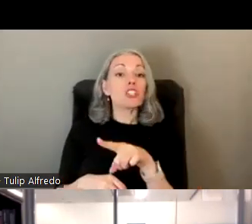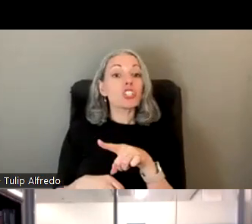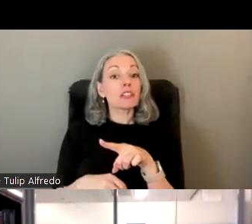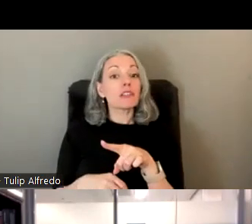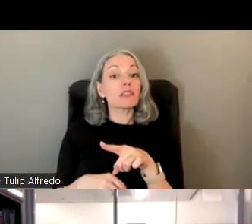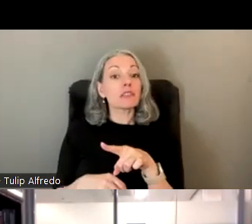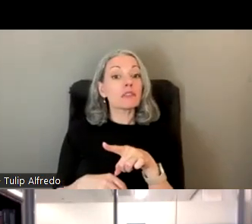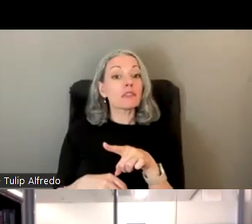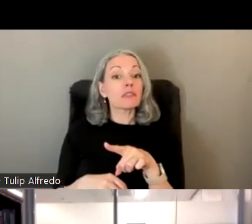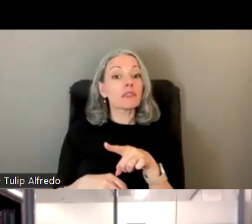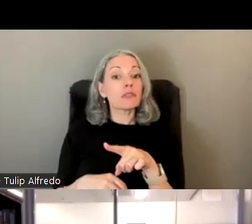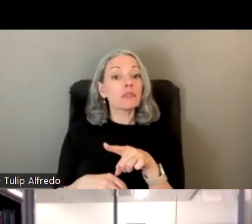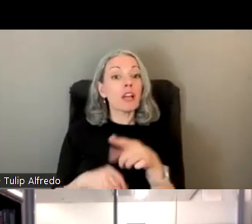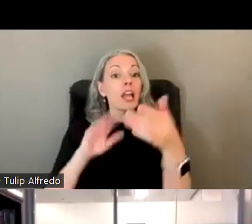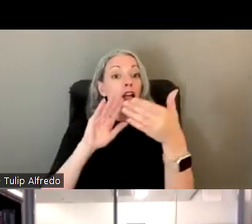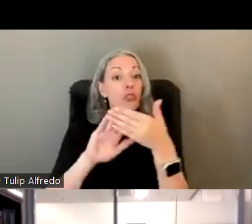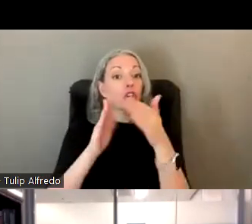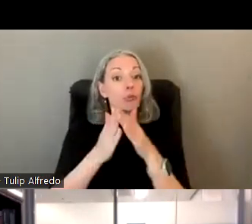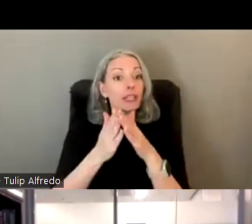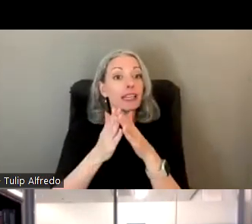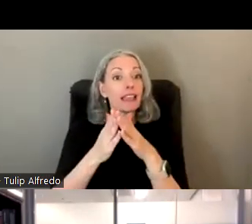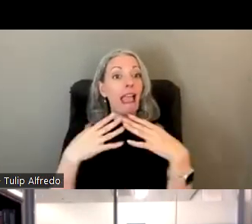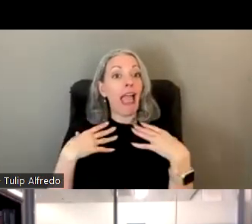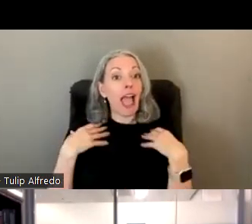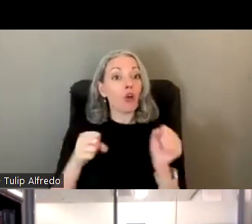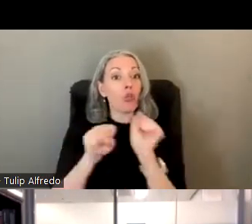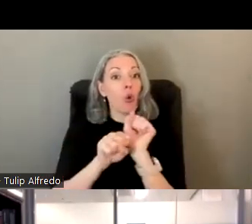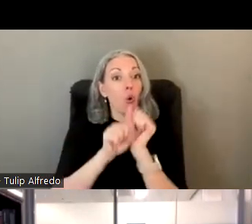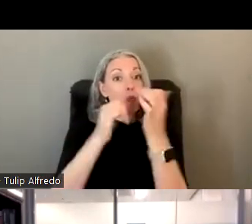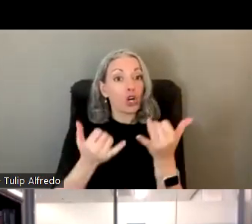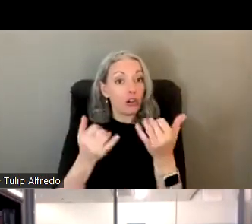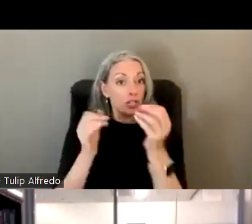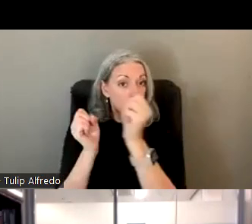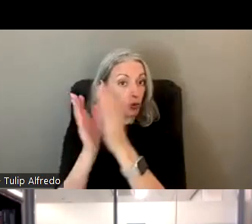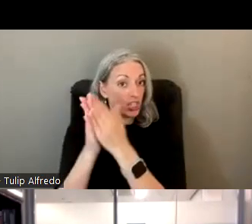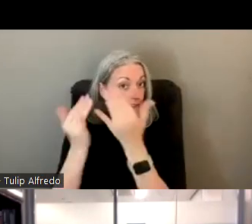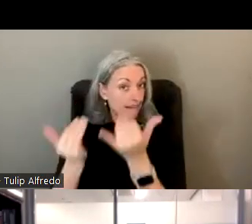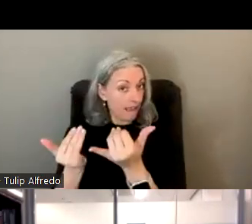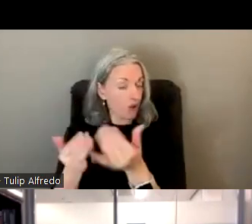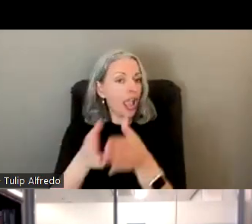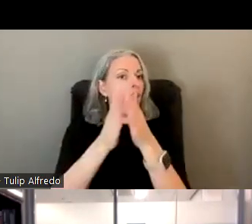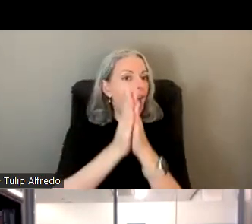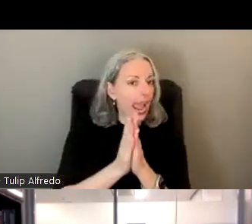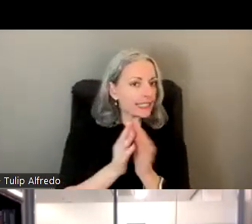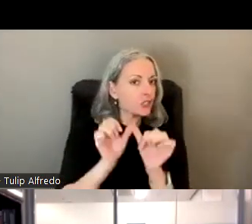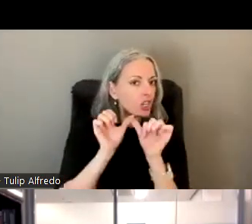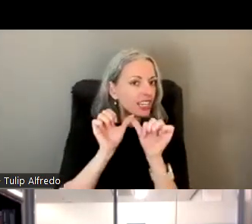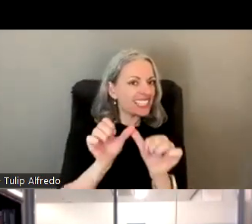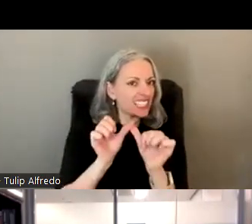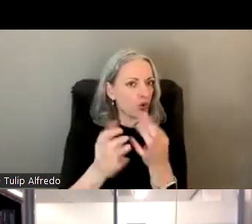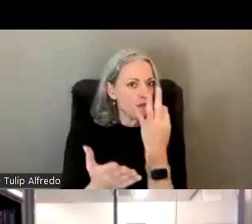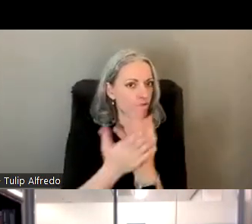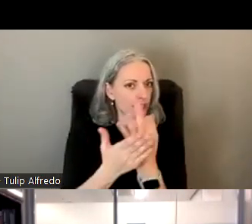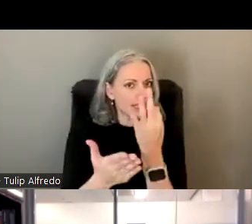the community health worker is currently written, we would be asking to continue funding for